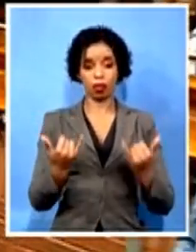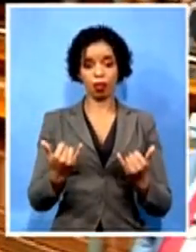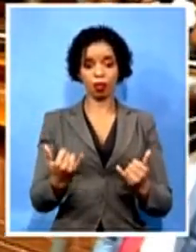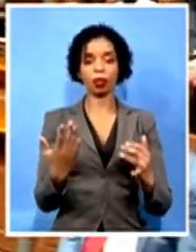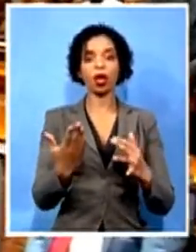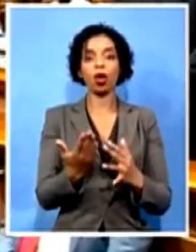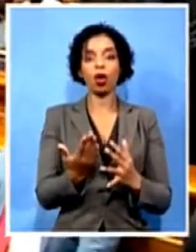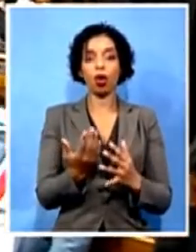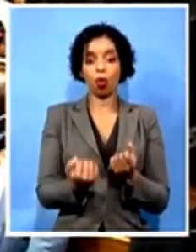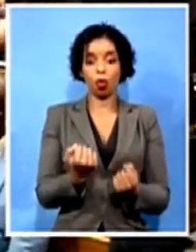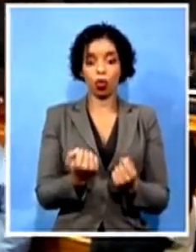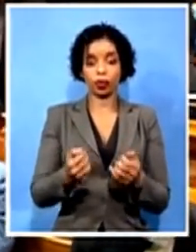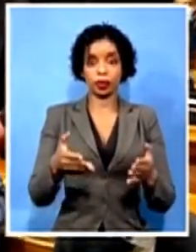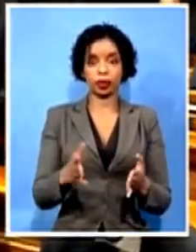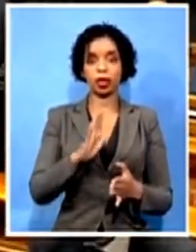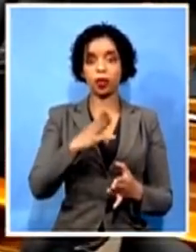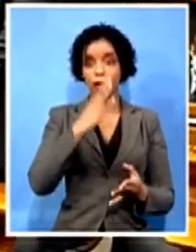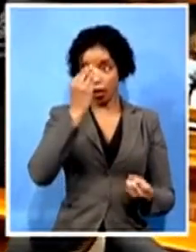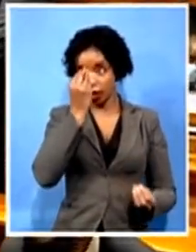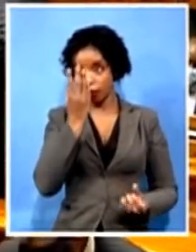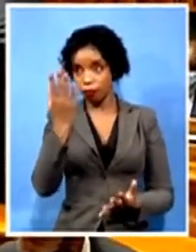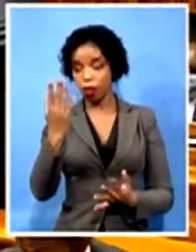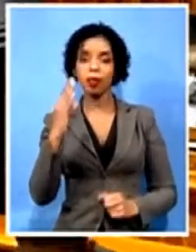high importance. I urge you to listen carefully.